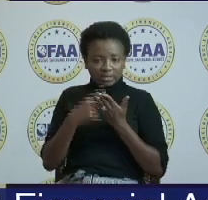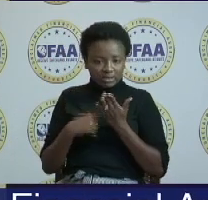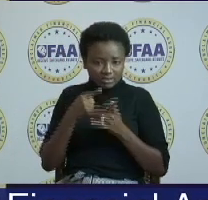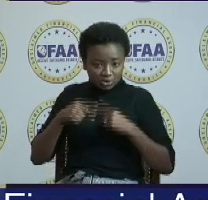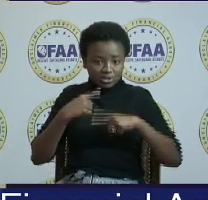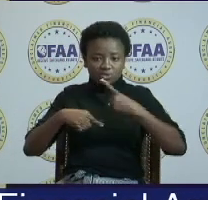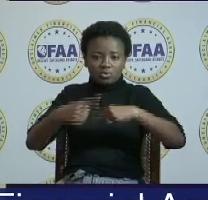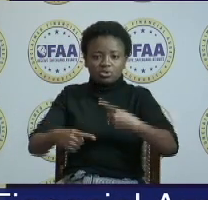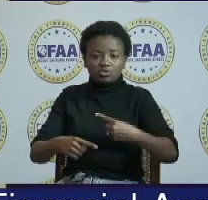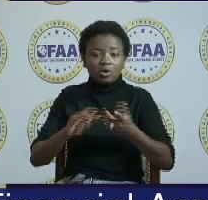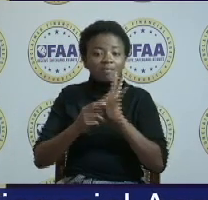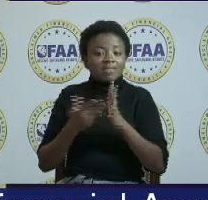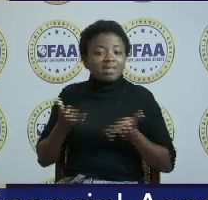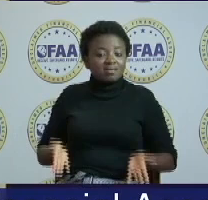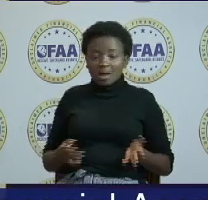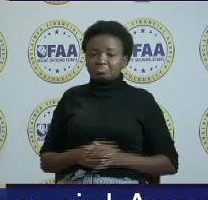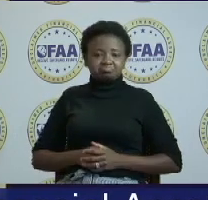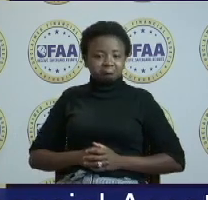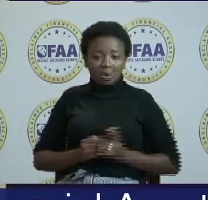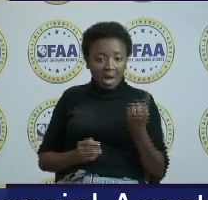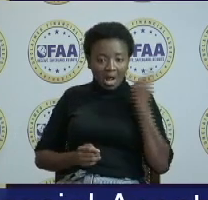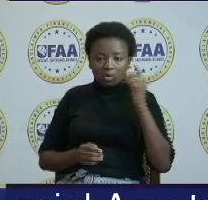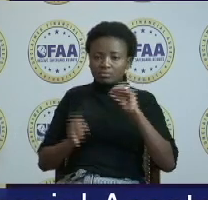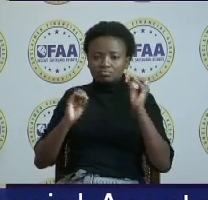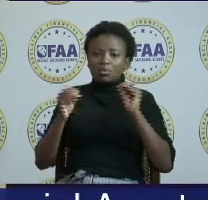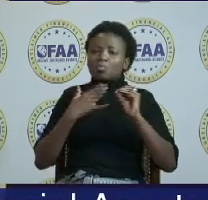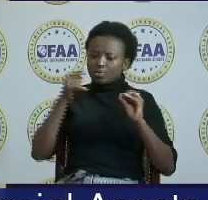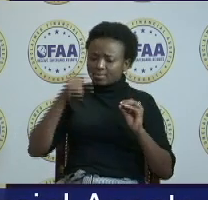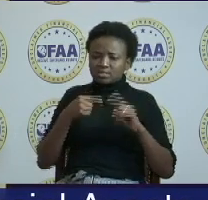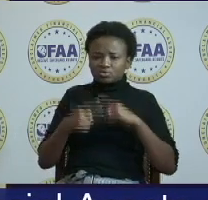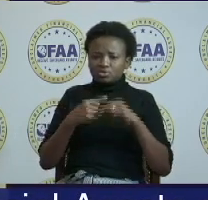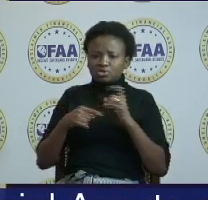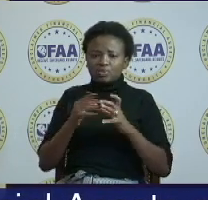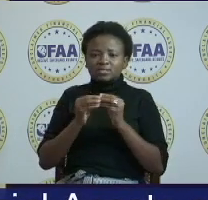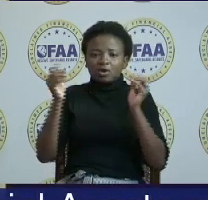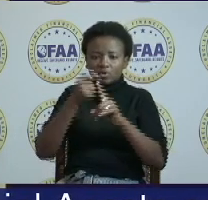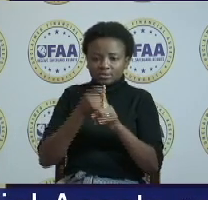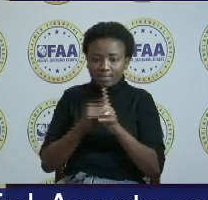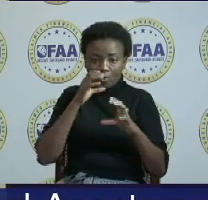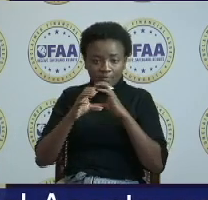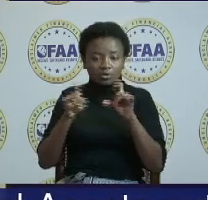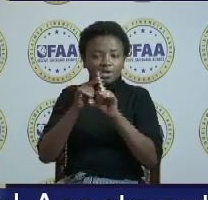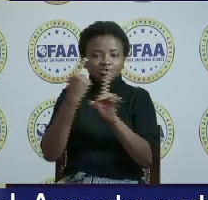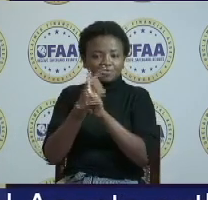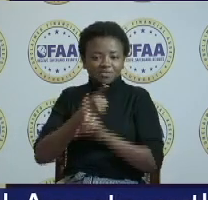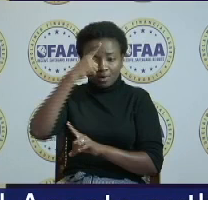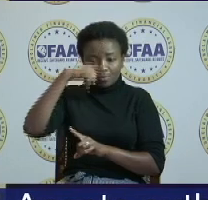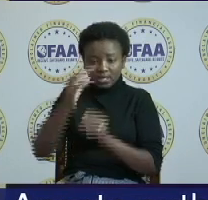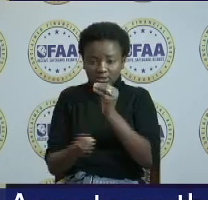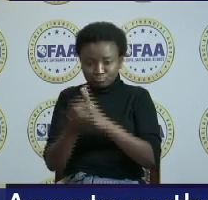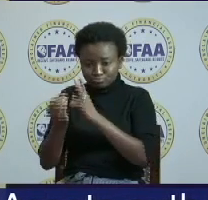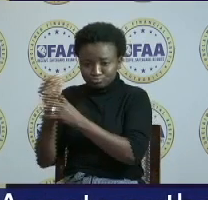not only now. We intend to have this as a long-term conversation as things improve, as policies are put into place, and we ensure